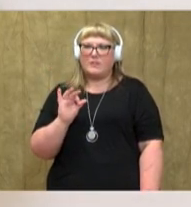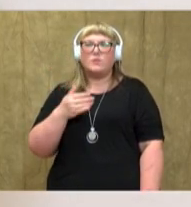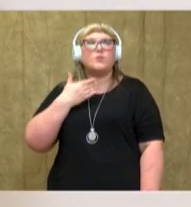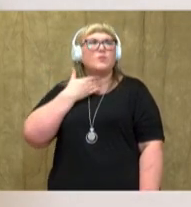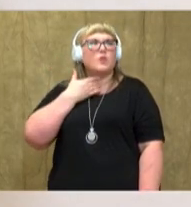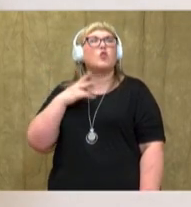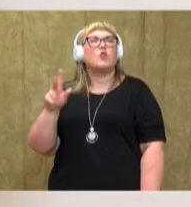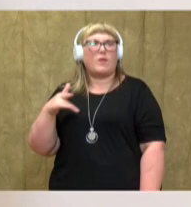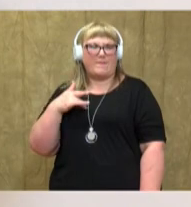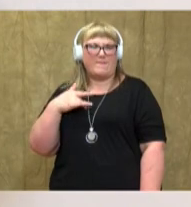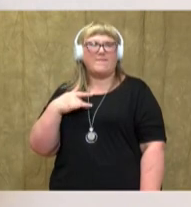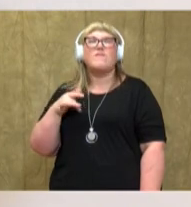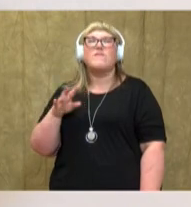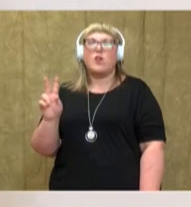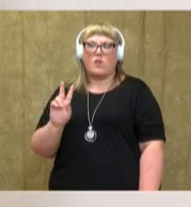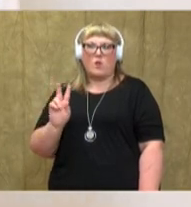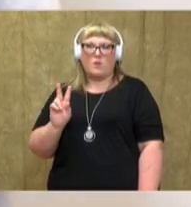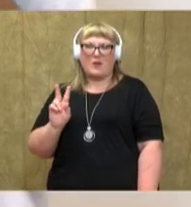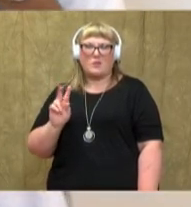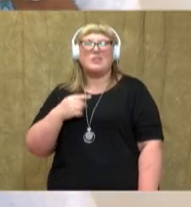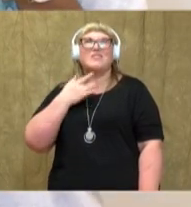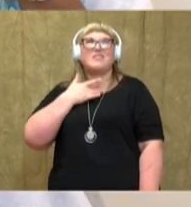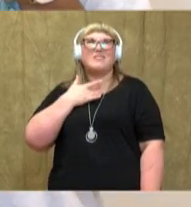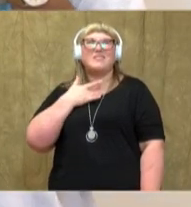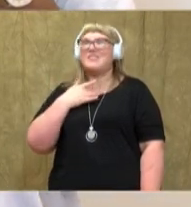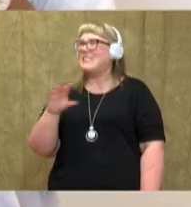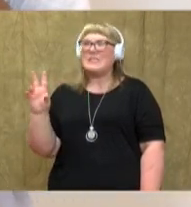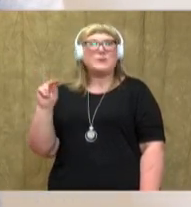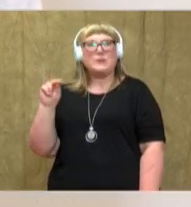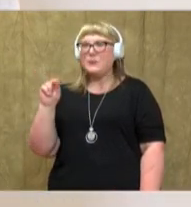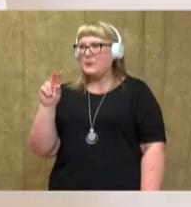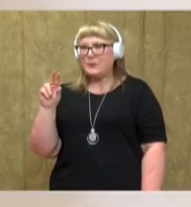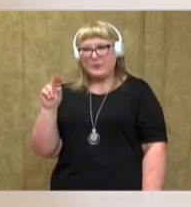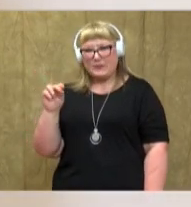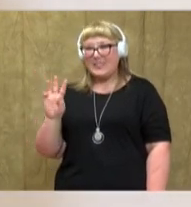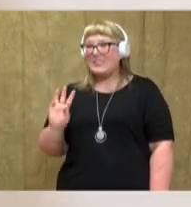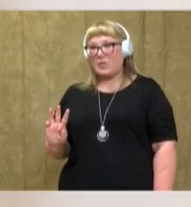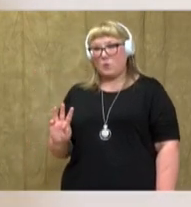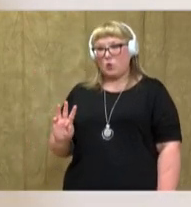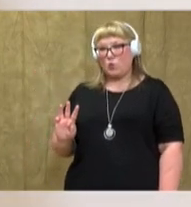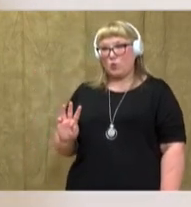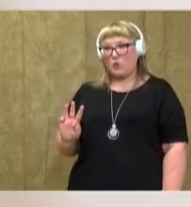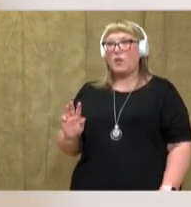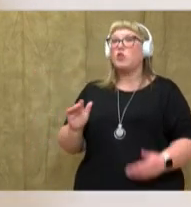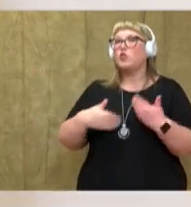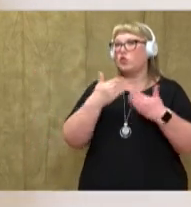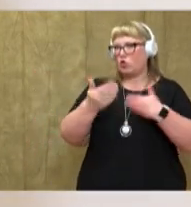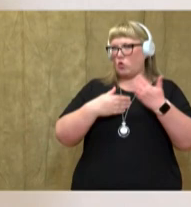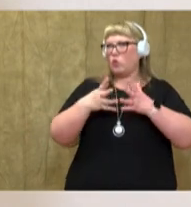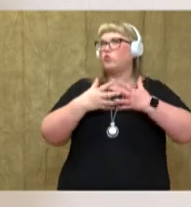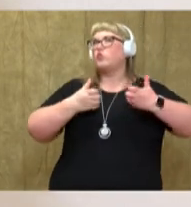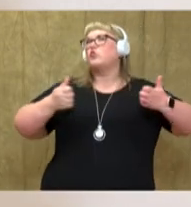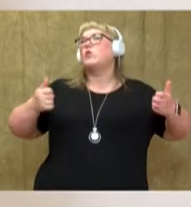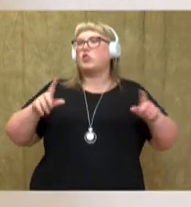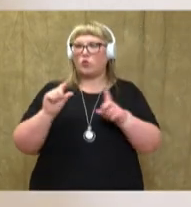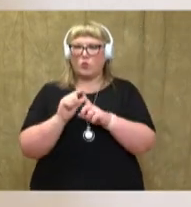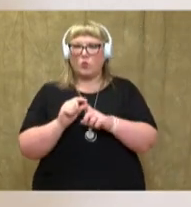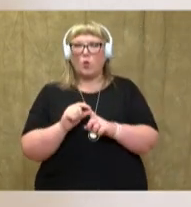sound. That lets me know that is the singular letter sound for W. Let's go through, stretch the word